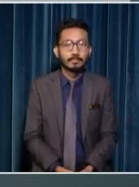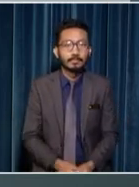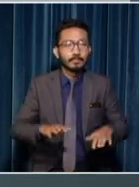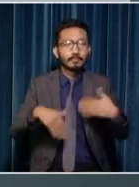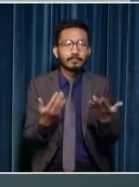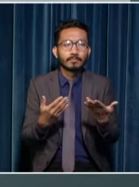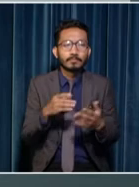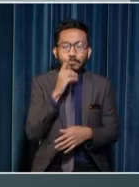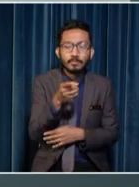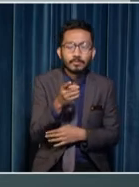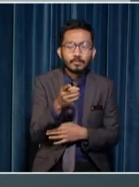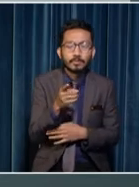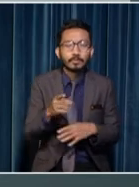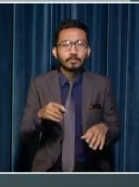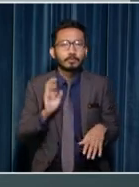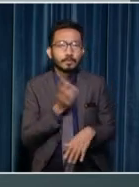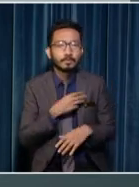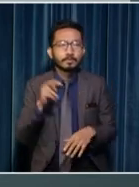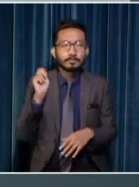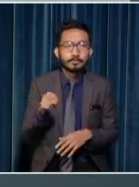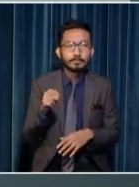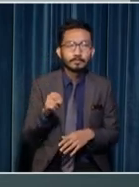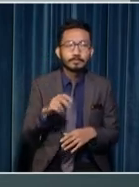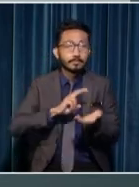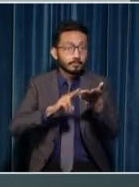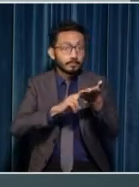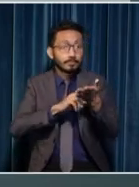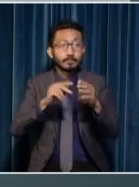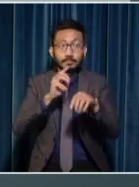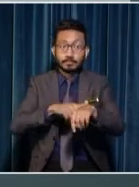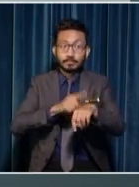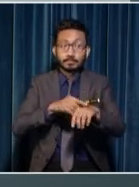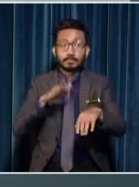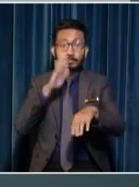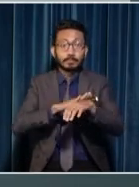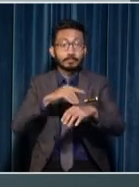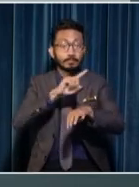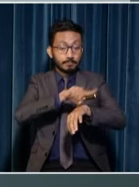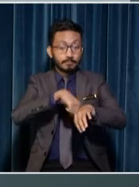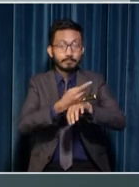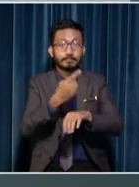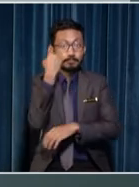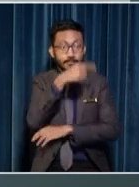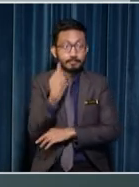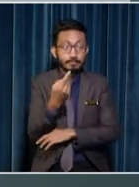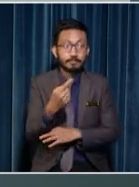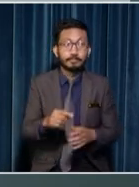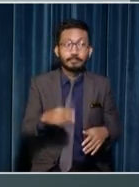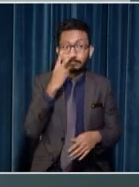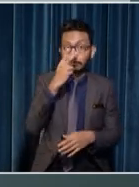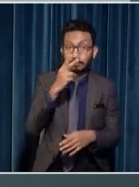How do we read the time on the clock face? Look at the hour hand. The hour